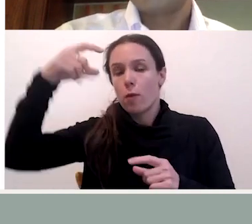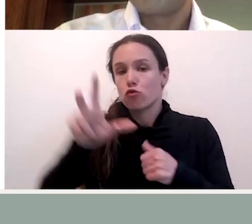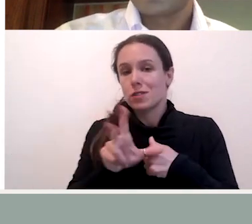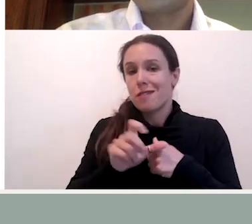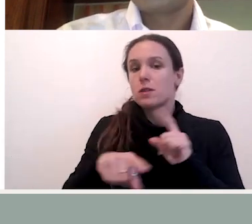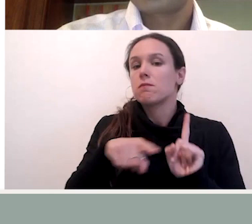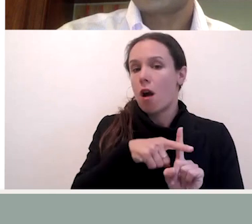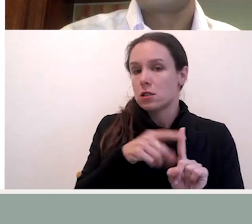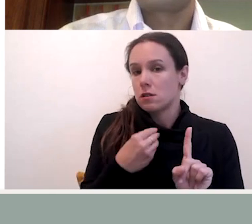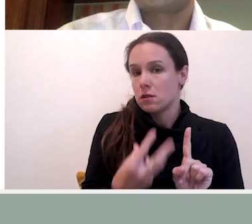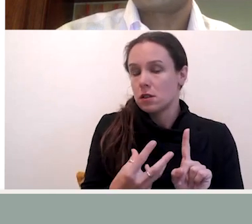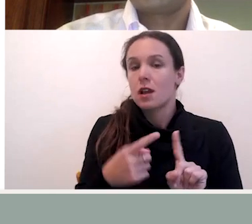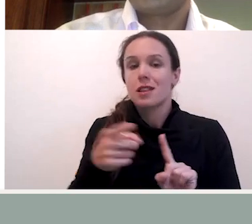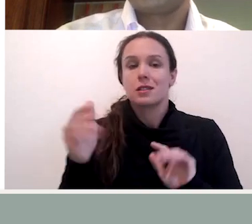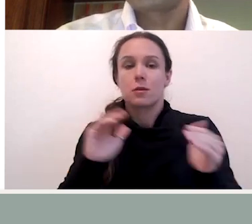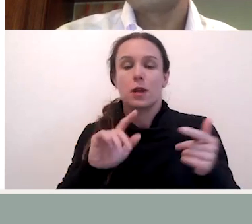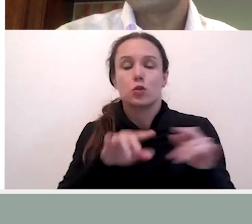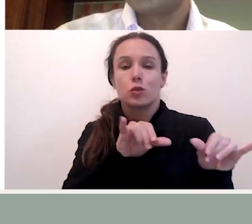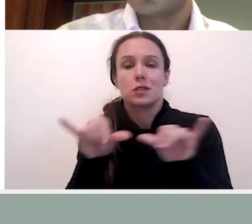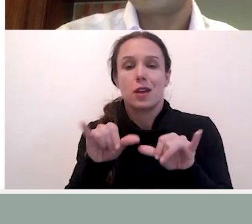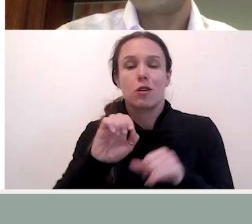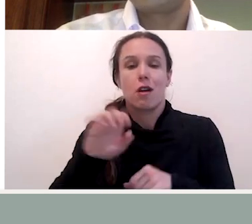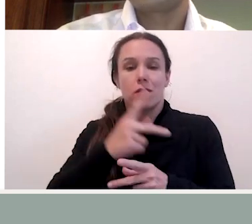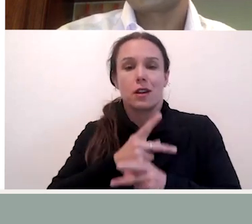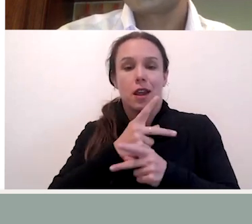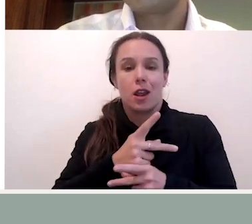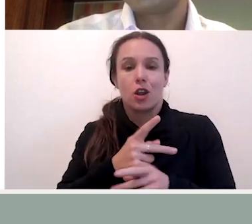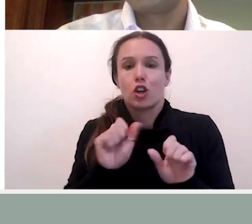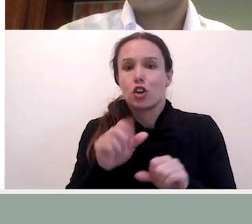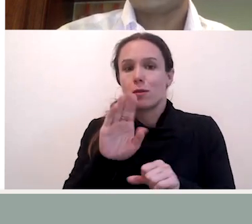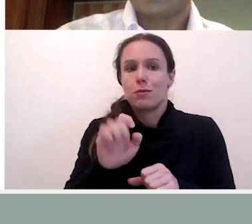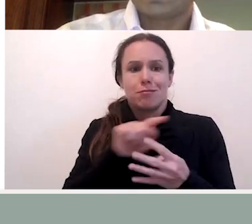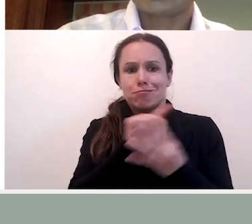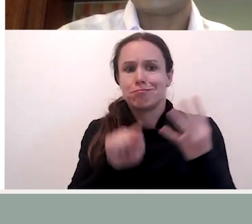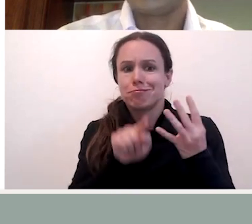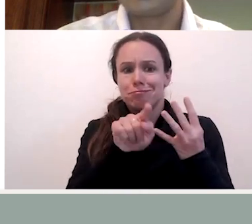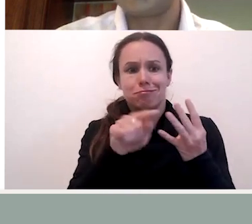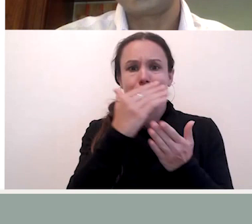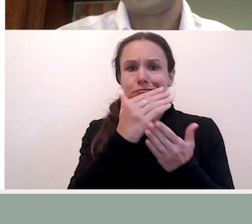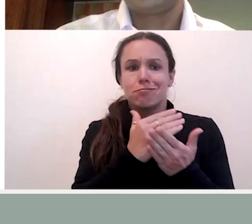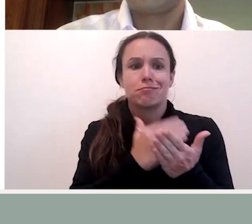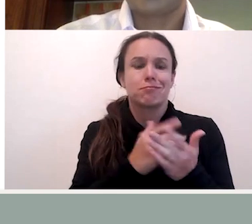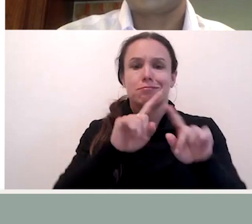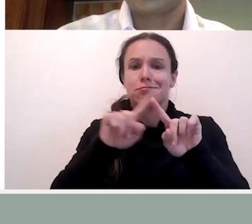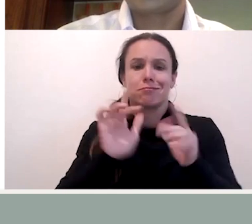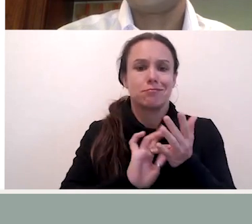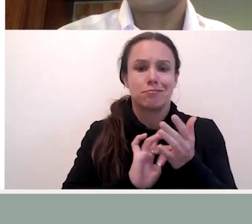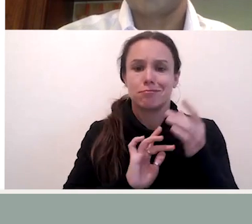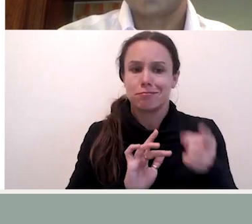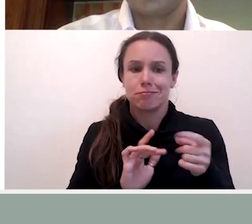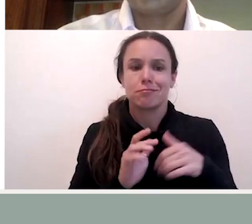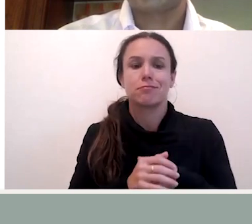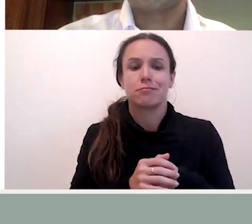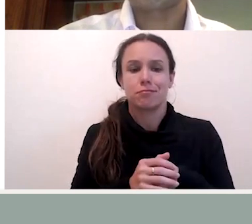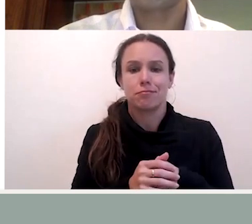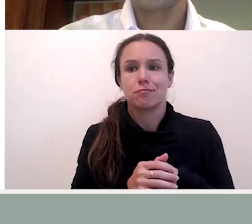was compared to standard of care therapy, which could be capecitabine, gemcitabine, paclitaxel, Halaven, nab-paclitaxel, or